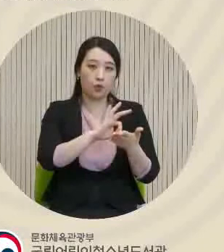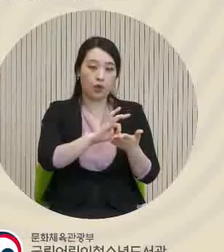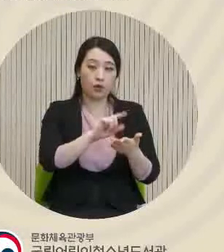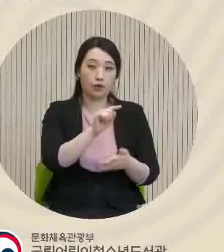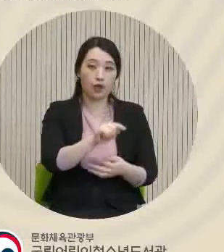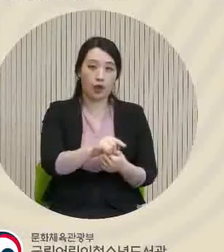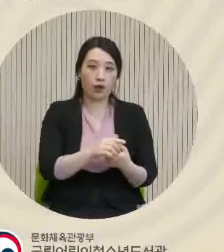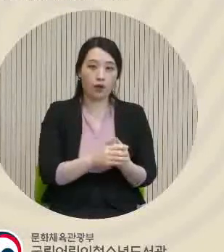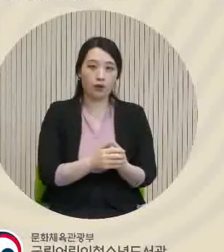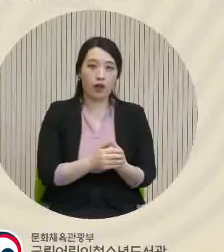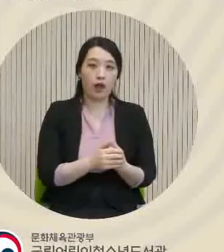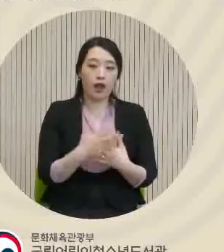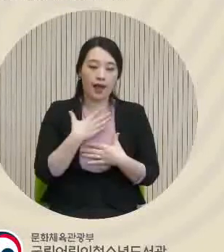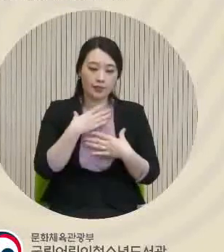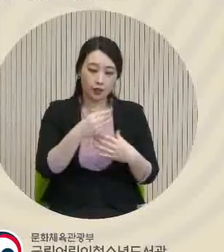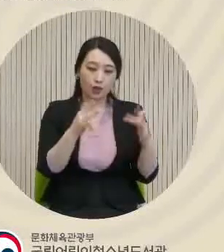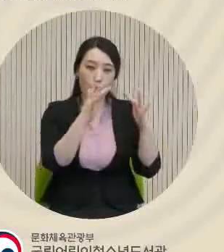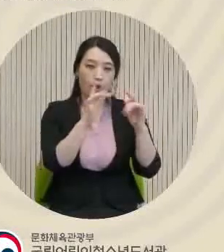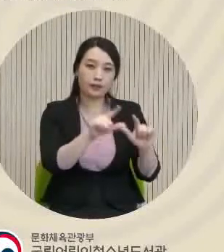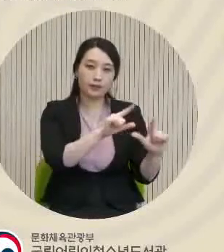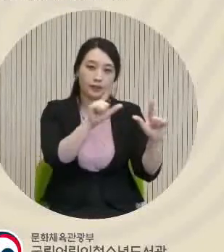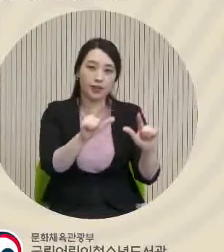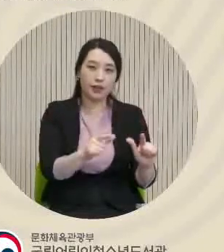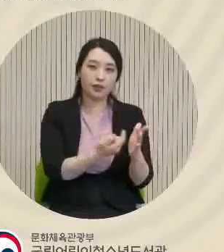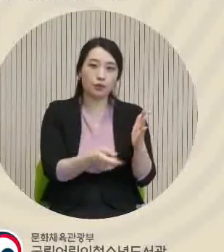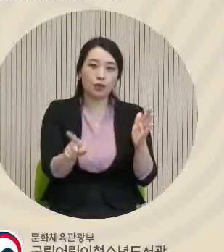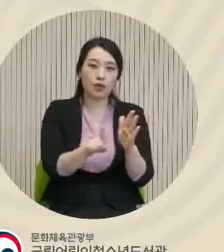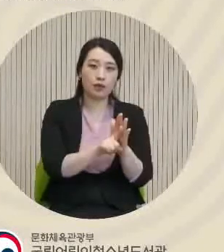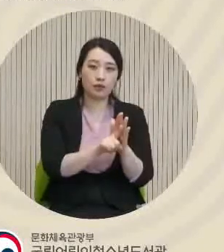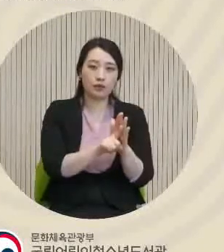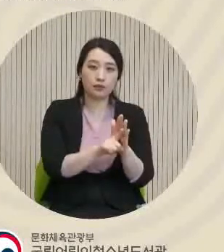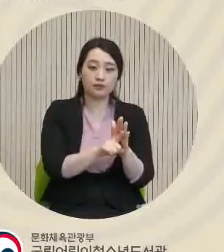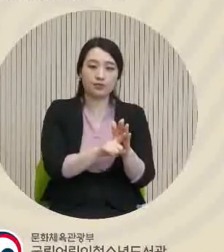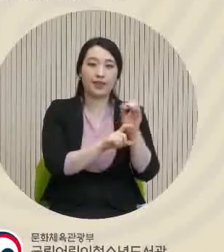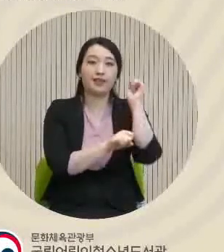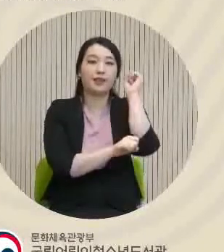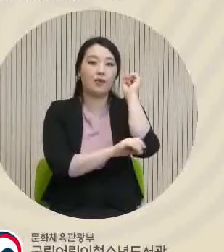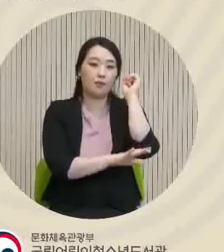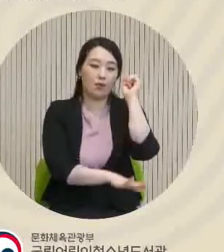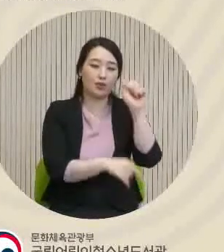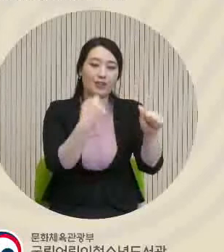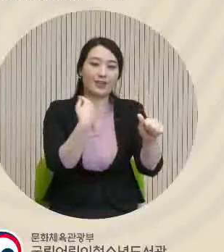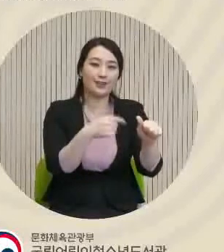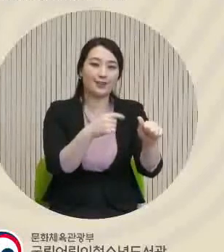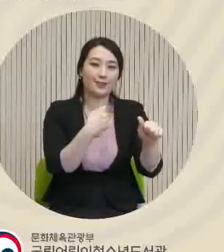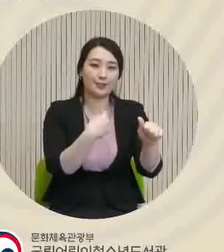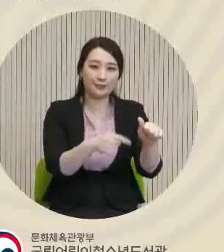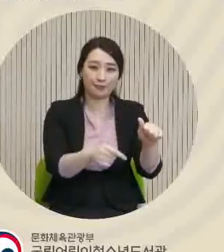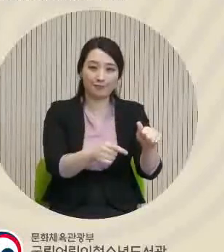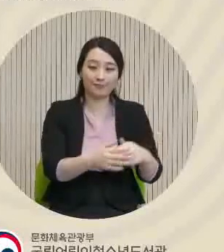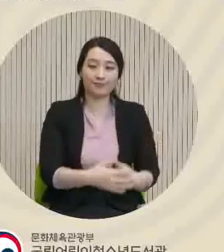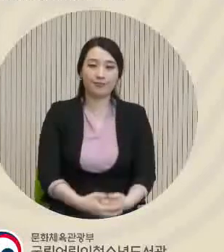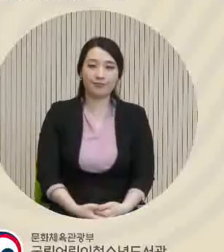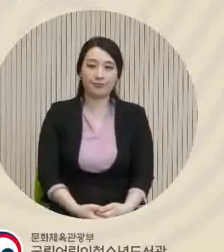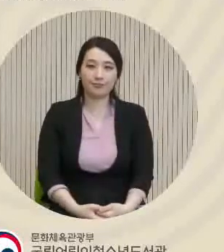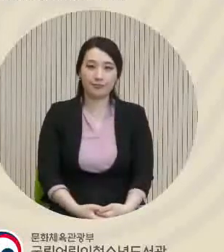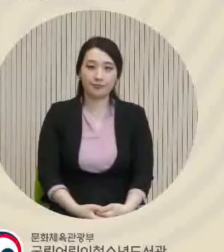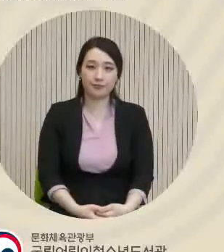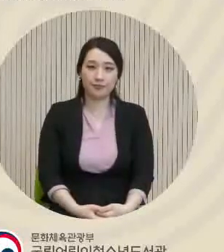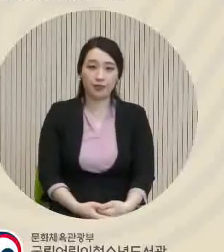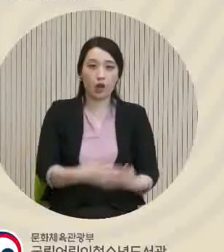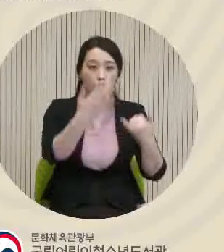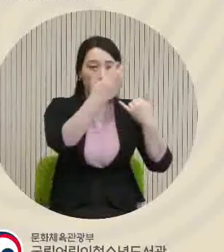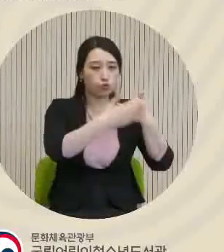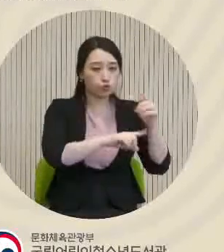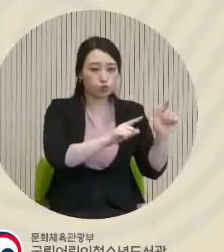other children. And we did this in a safe way to protect their privacy, and it